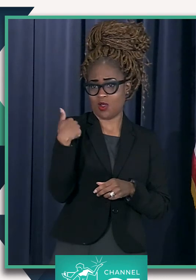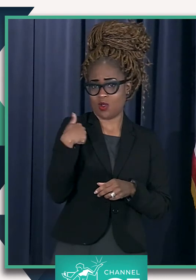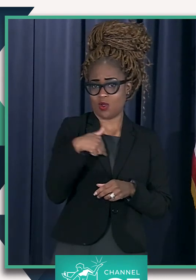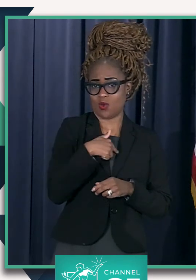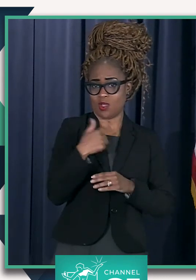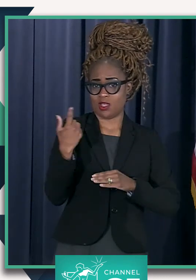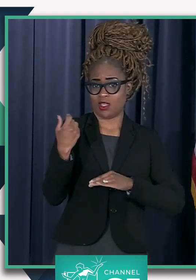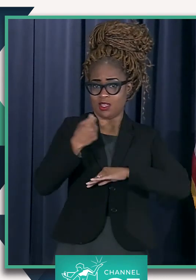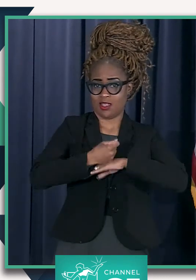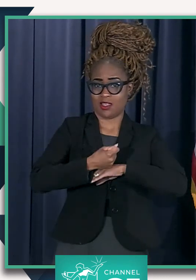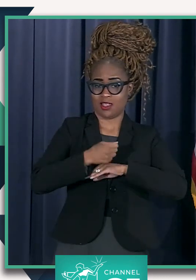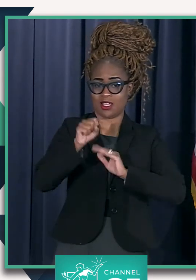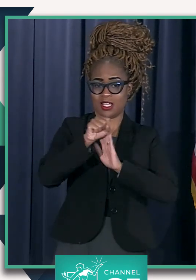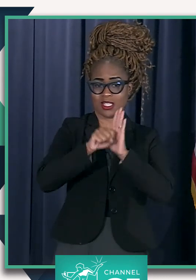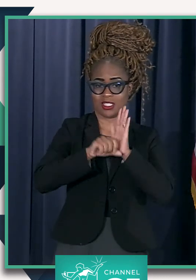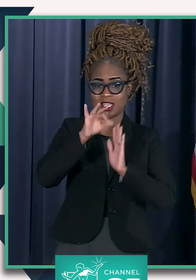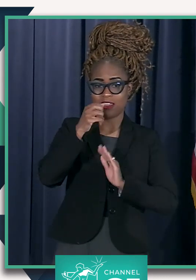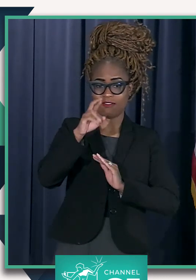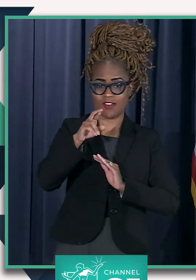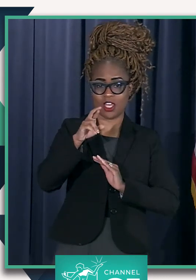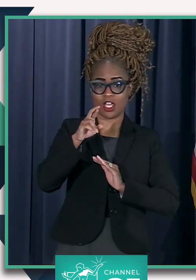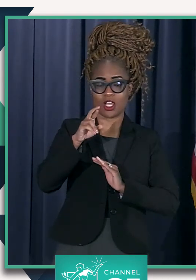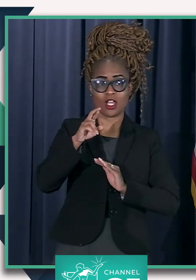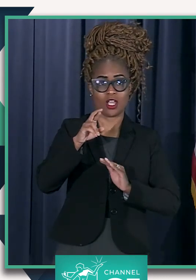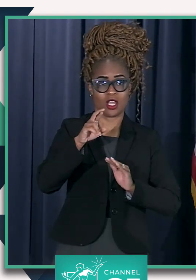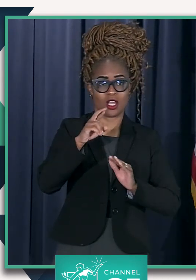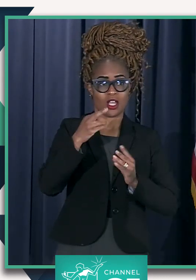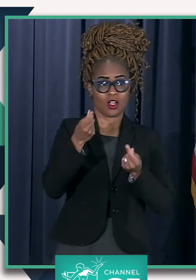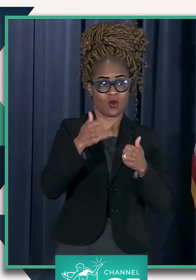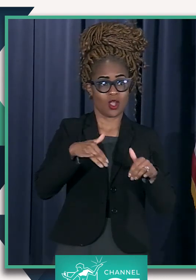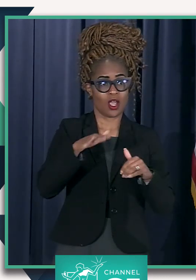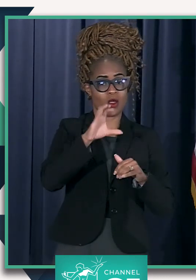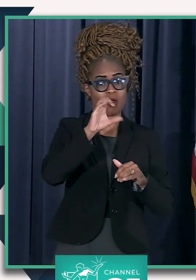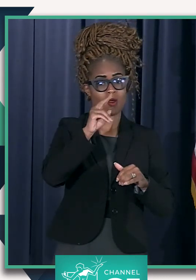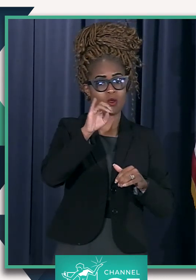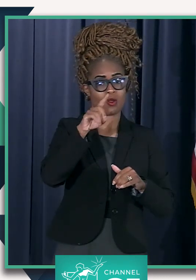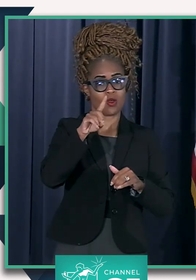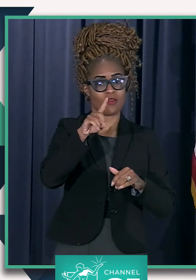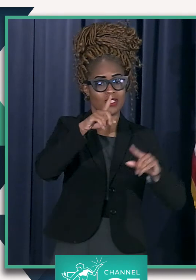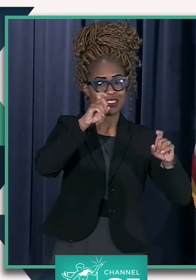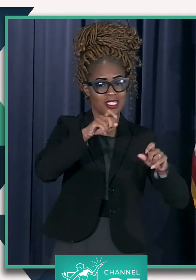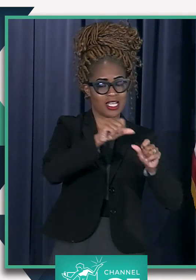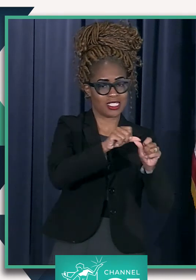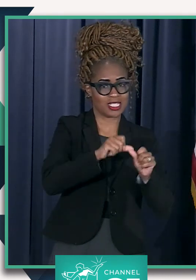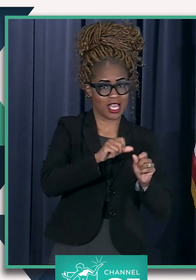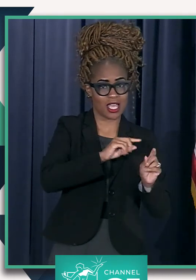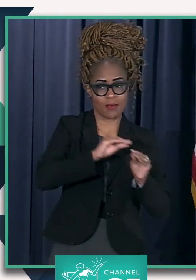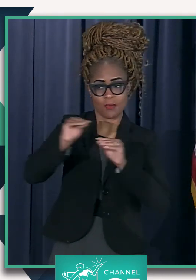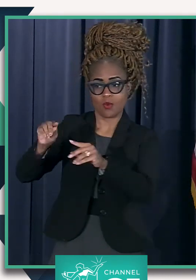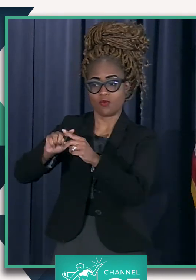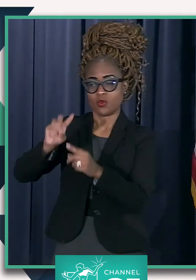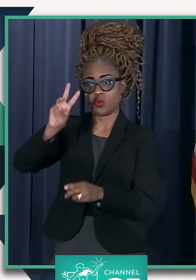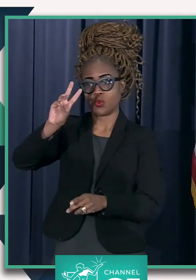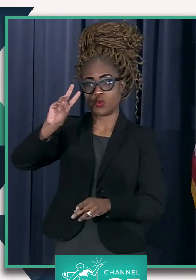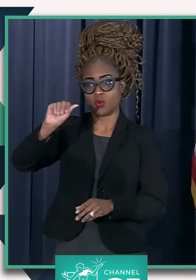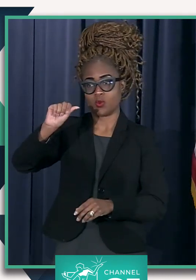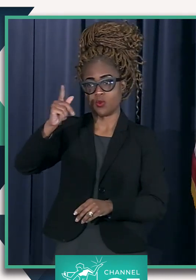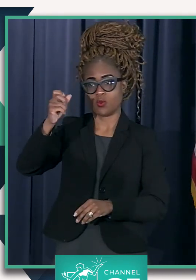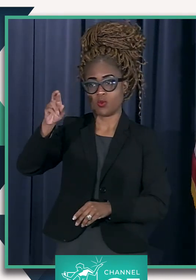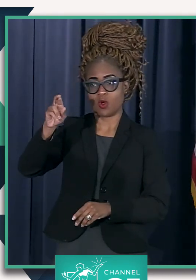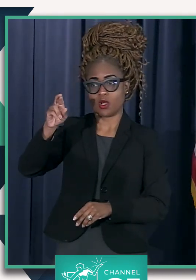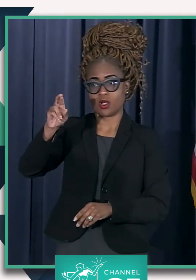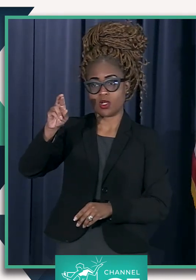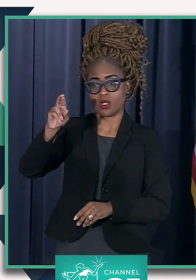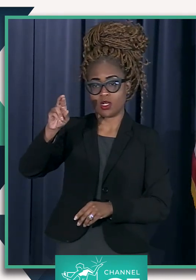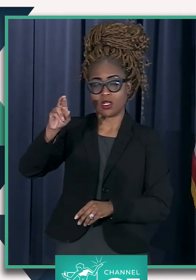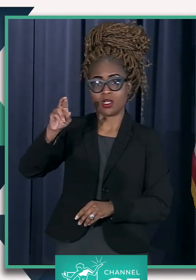the State Fairgrounds COVID test site and it moved to the Walker Center. But that